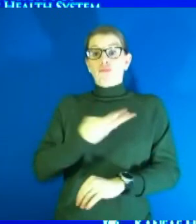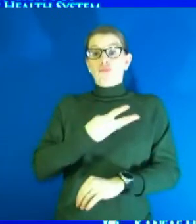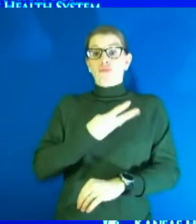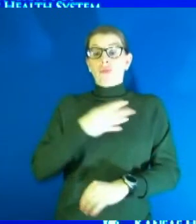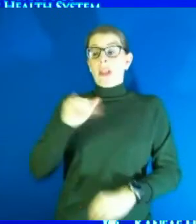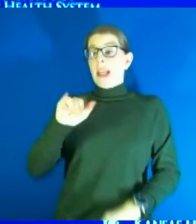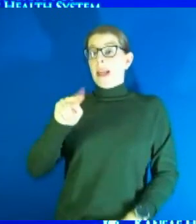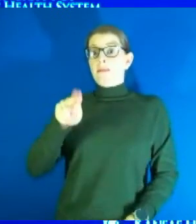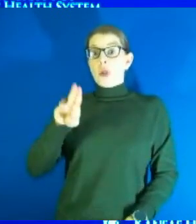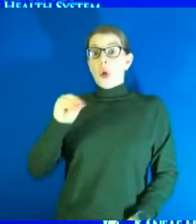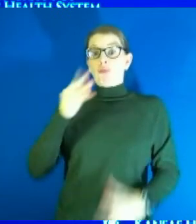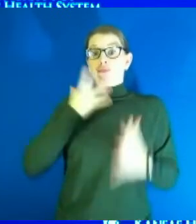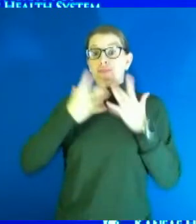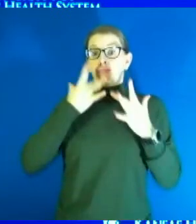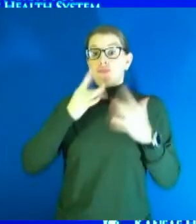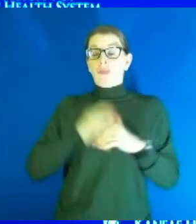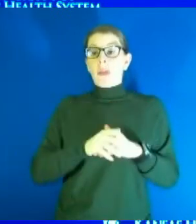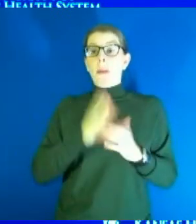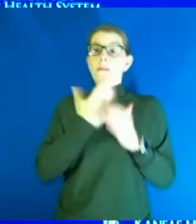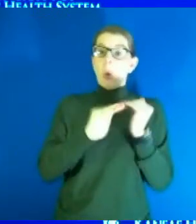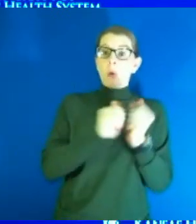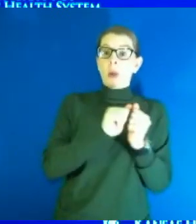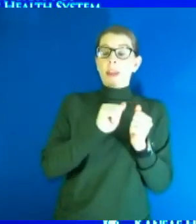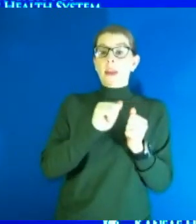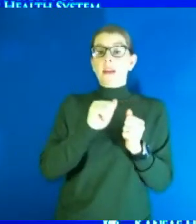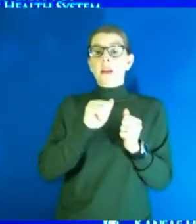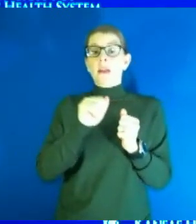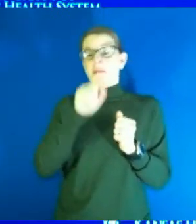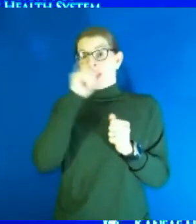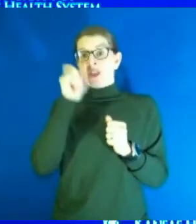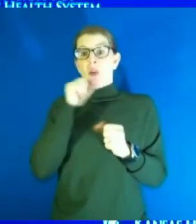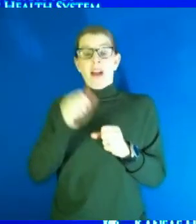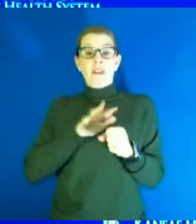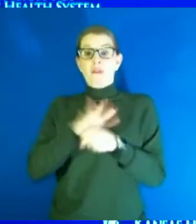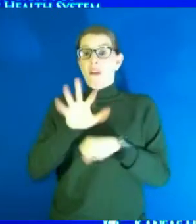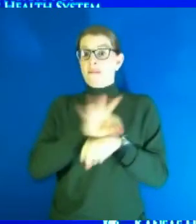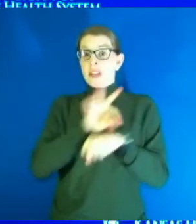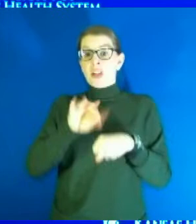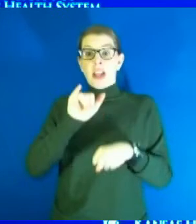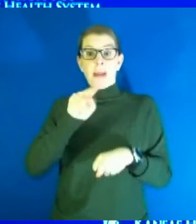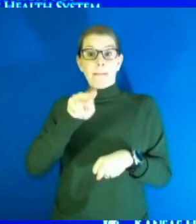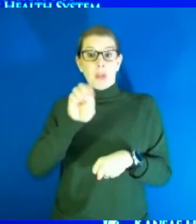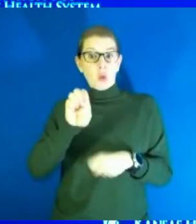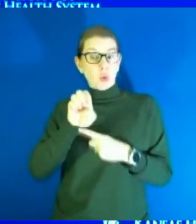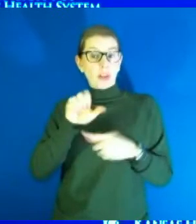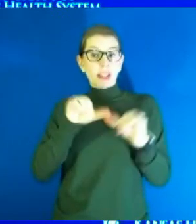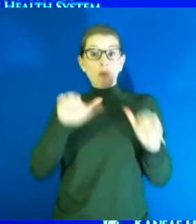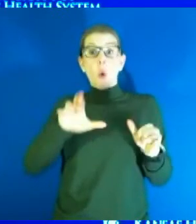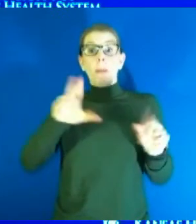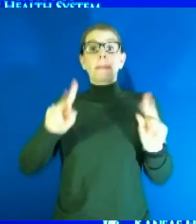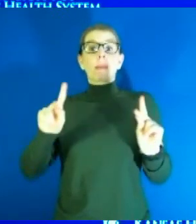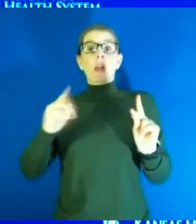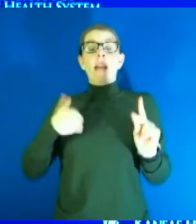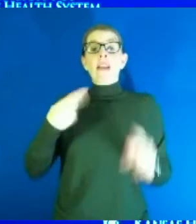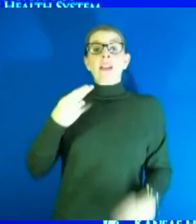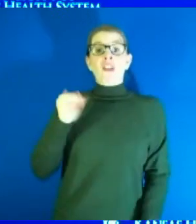immunodeficiencies, whether you were born with them because you just don't have a full functioning immune system, or things like people who have HIV, uncontrolled